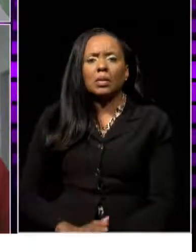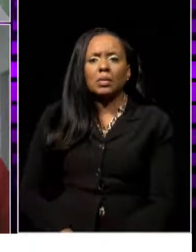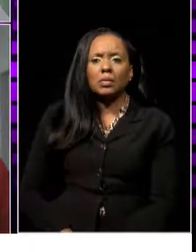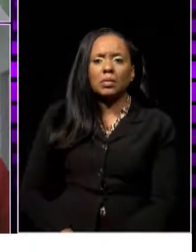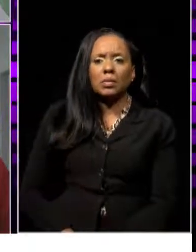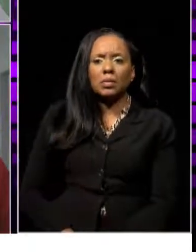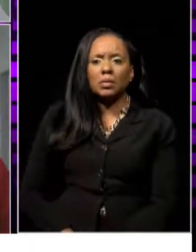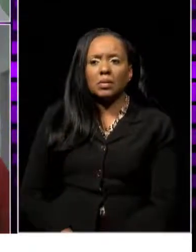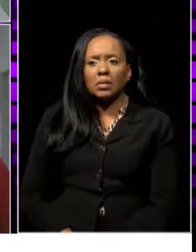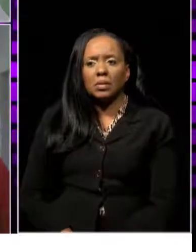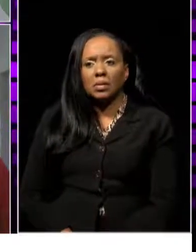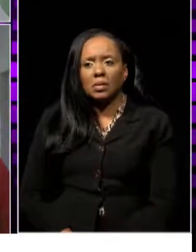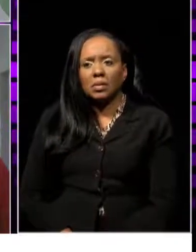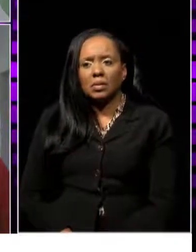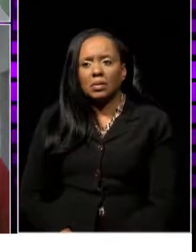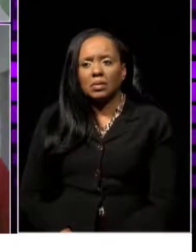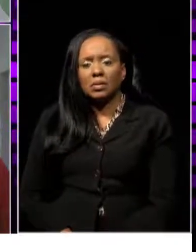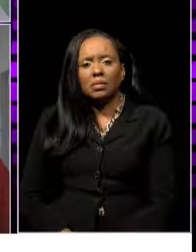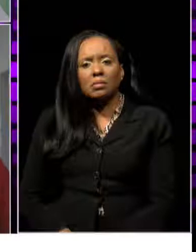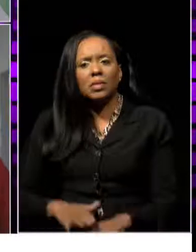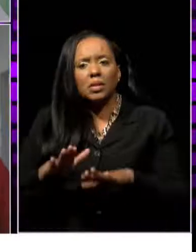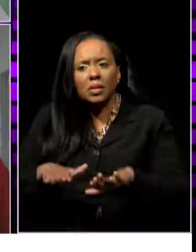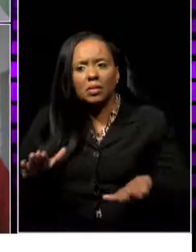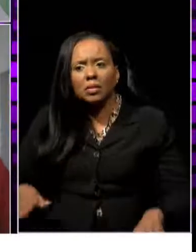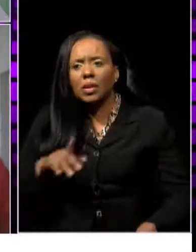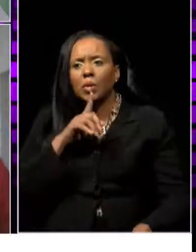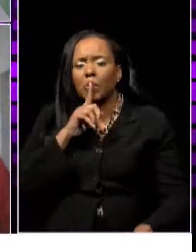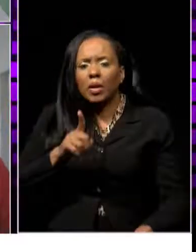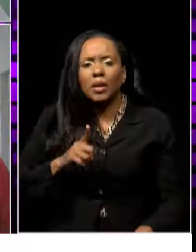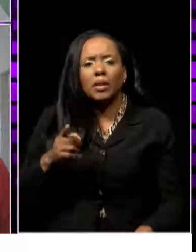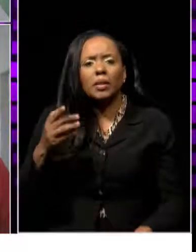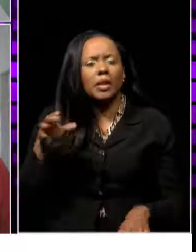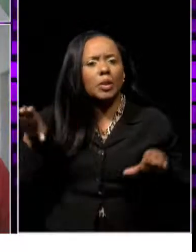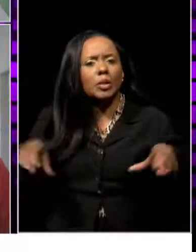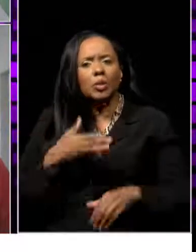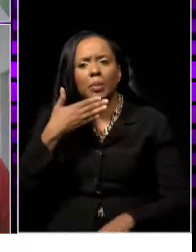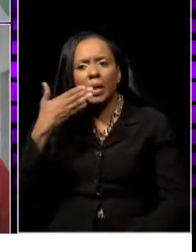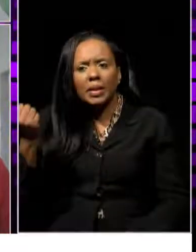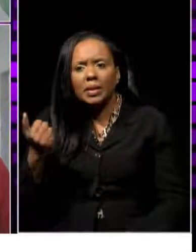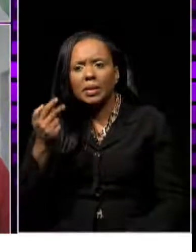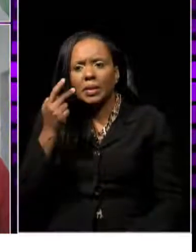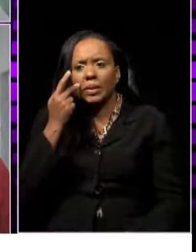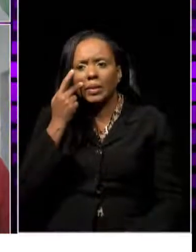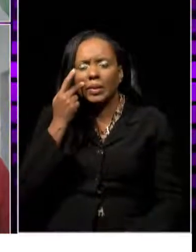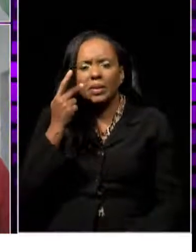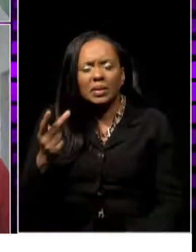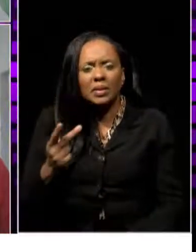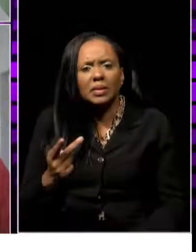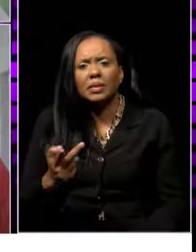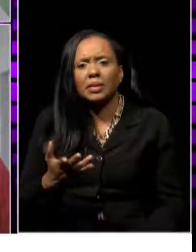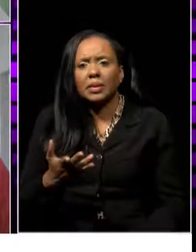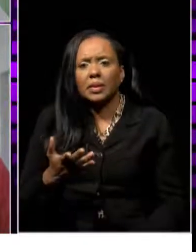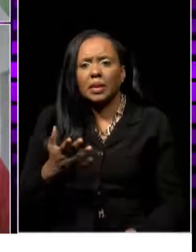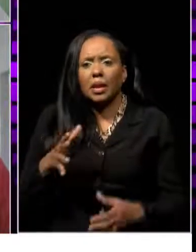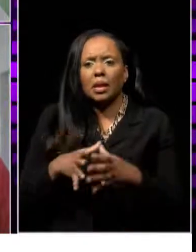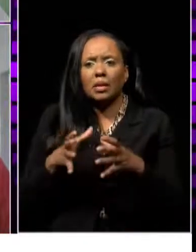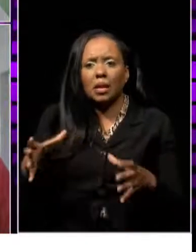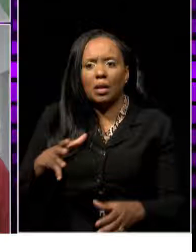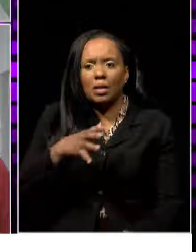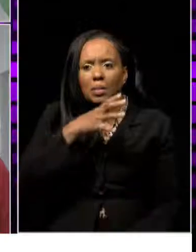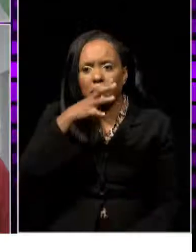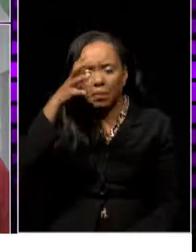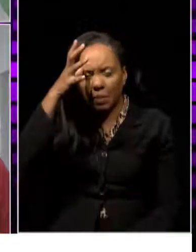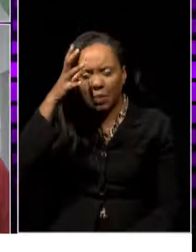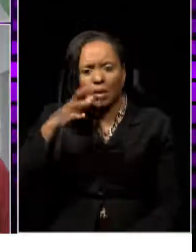the parents that you see them at every PTA meeting and every class level meeting. I don't know how true that is, but that was a myth back in my